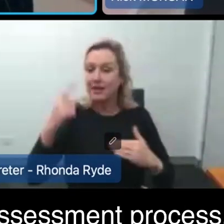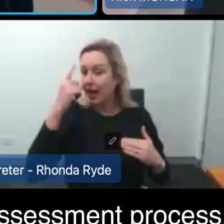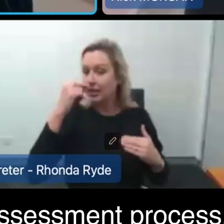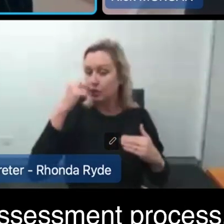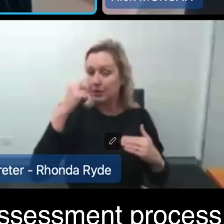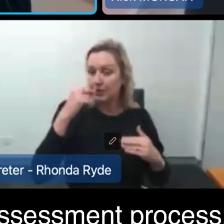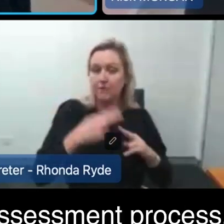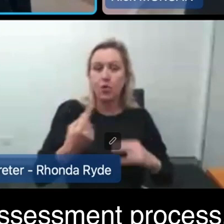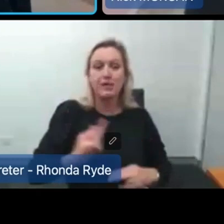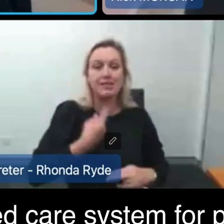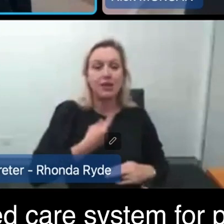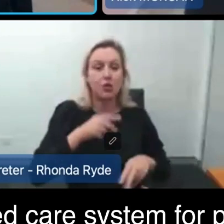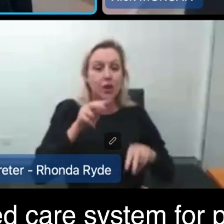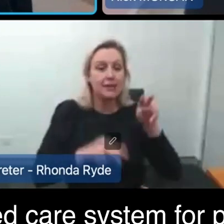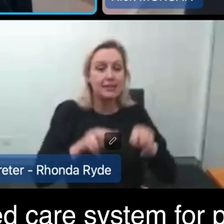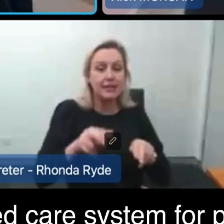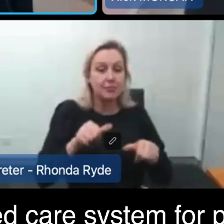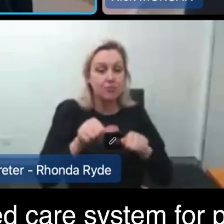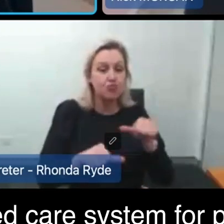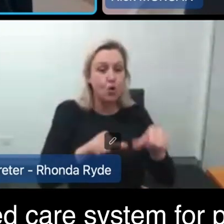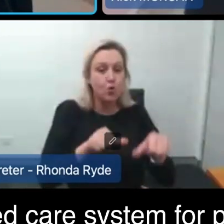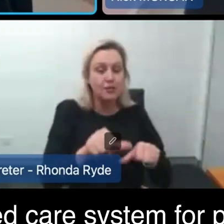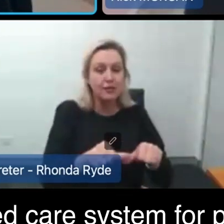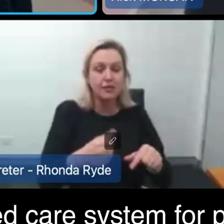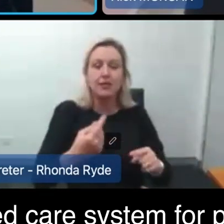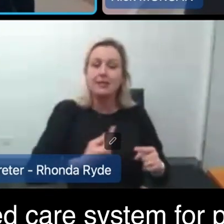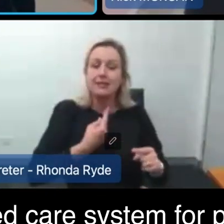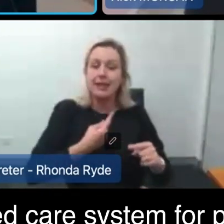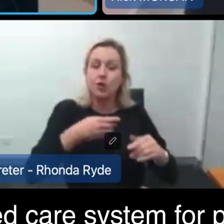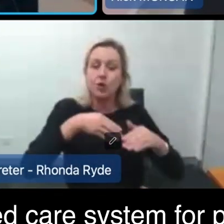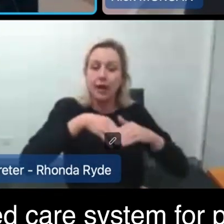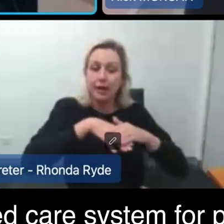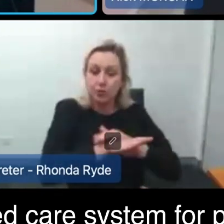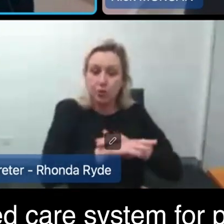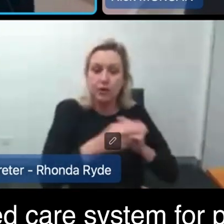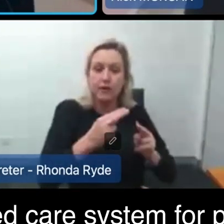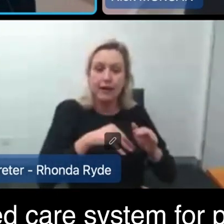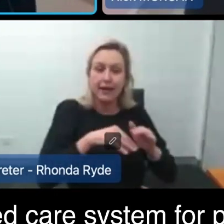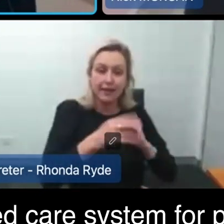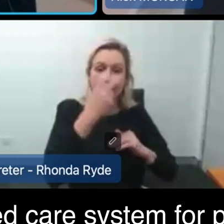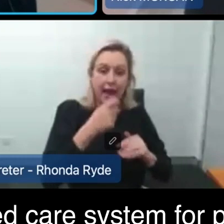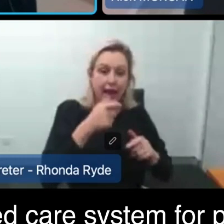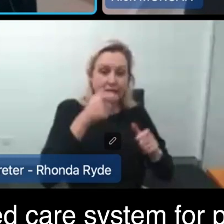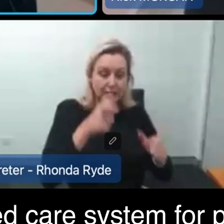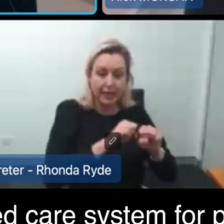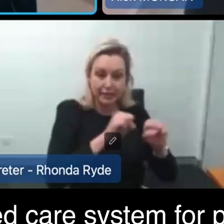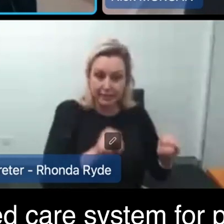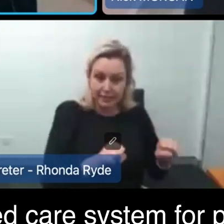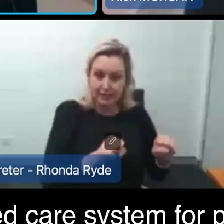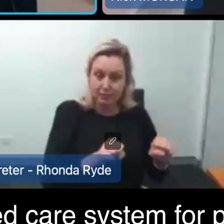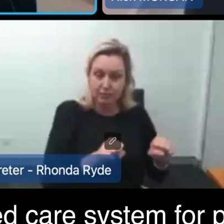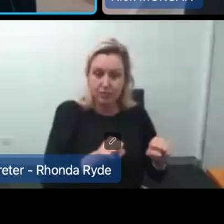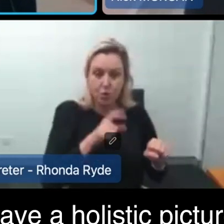the single assessment process. So the single entry point into the aged care system for